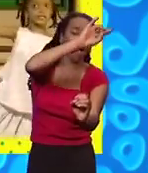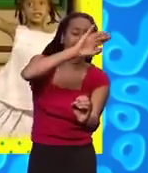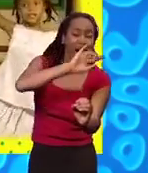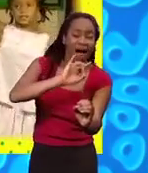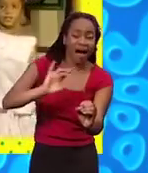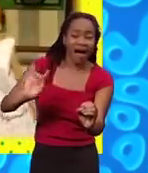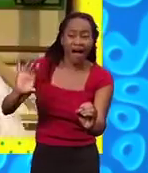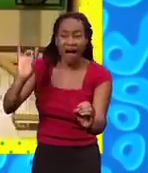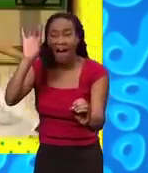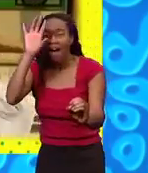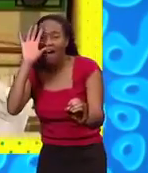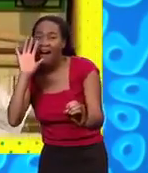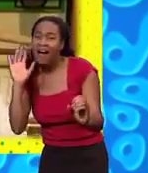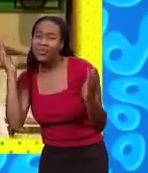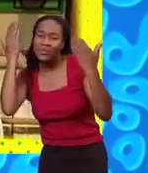Spacewalking